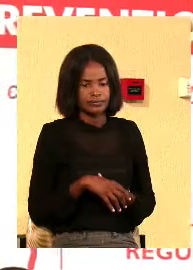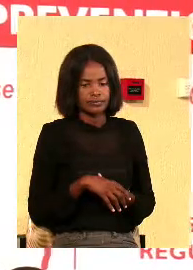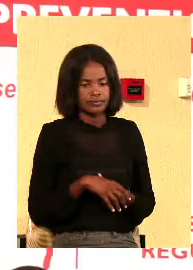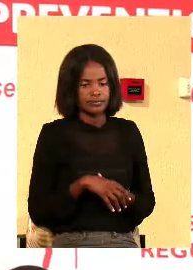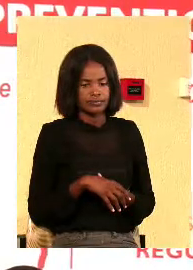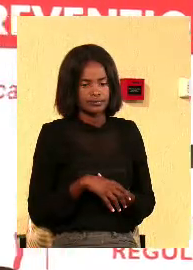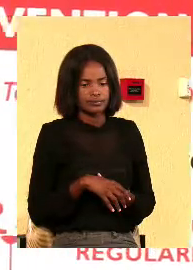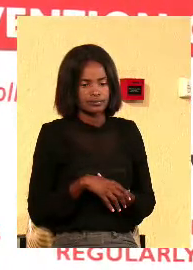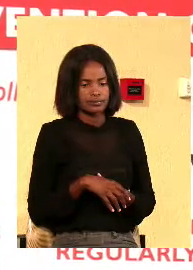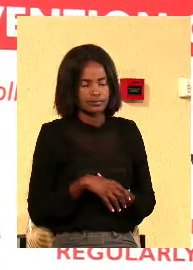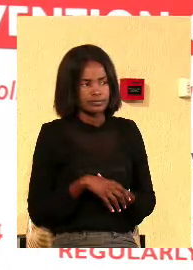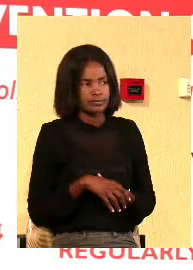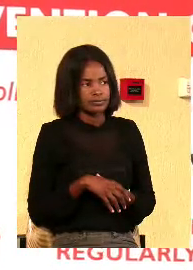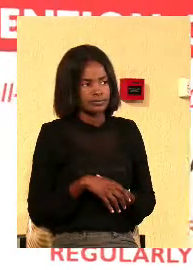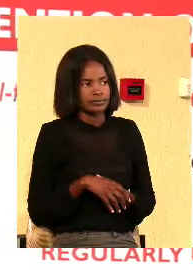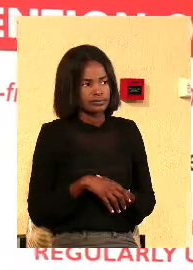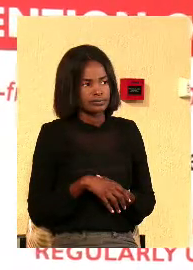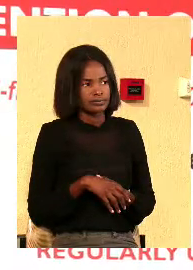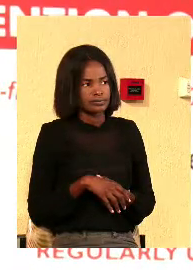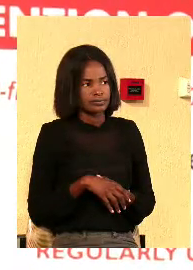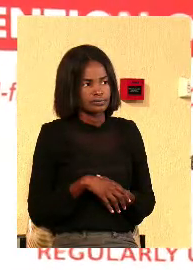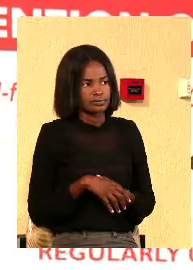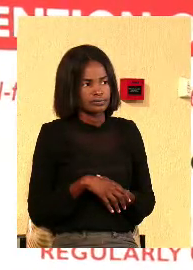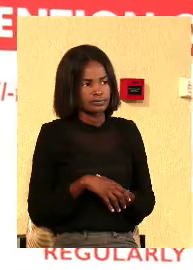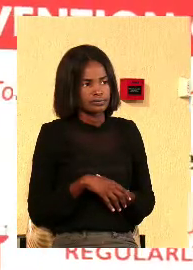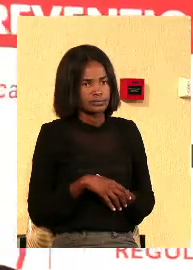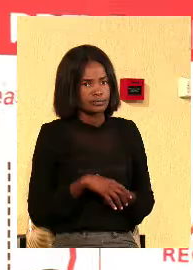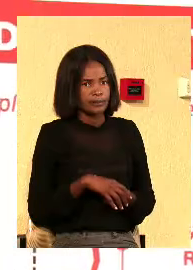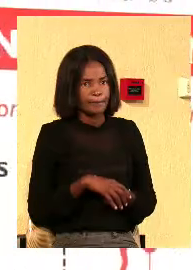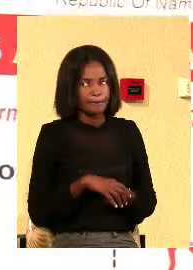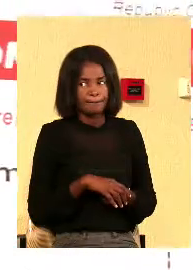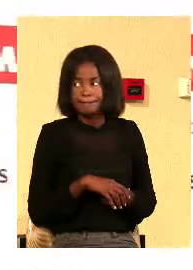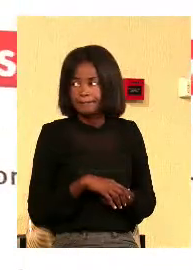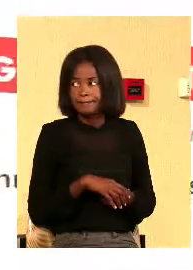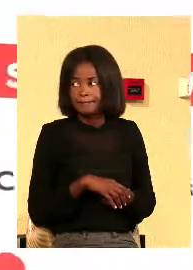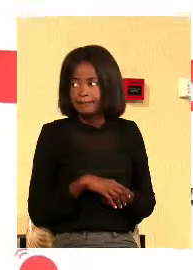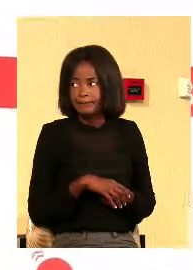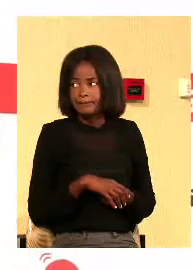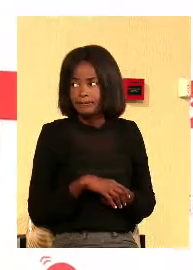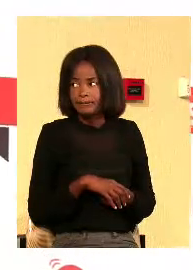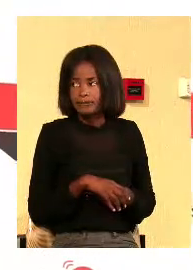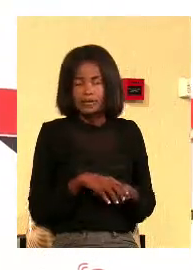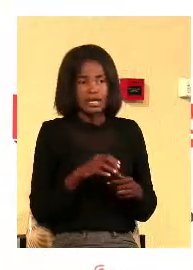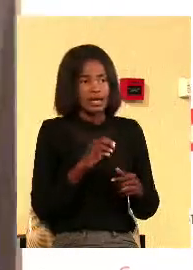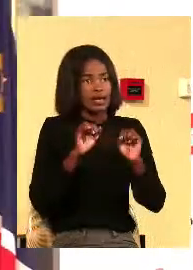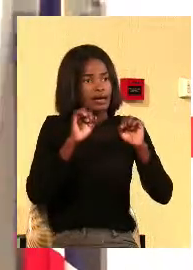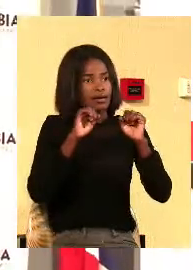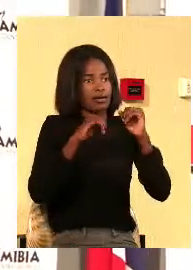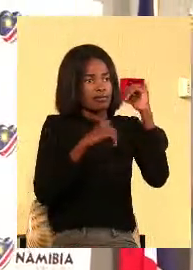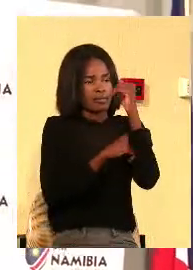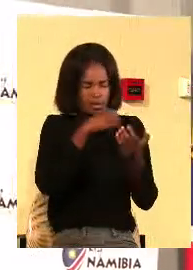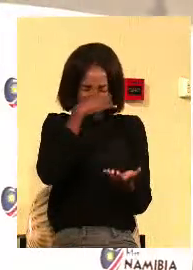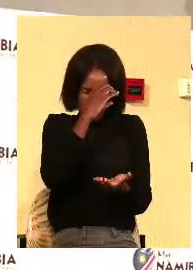The second part of your question was to... The other one is yours, I think. I just wanted to find out how many cases that we have now